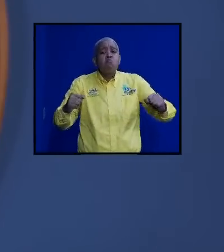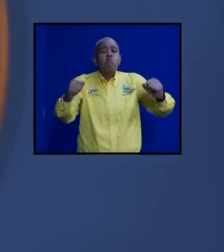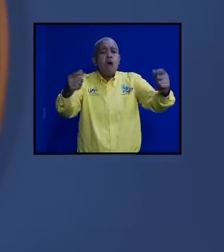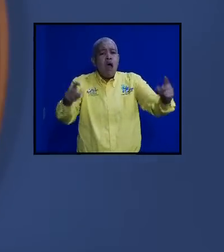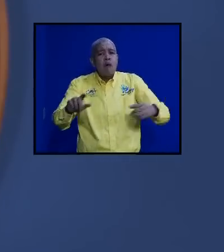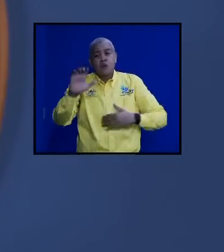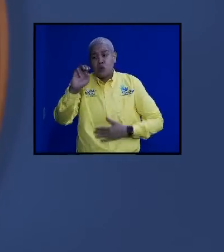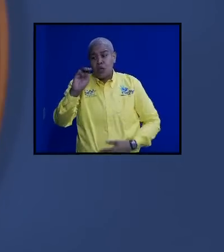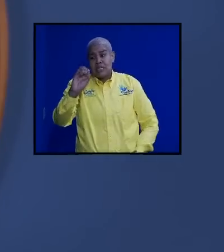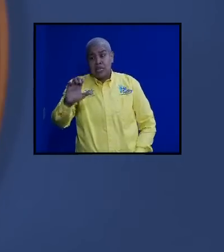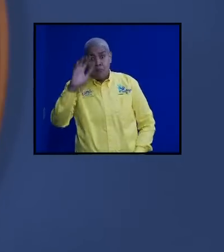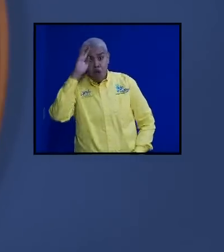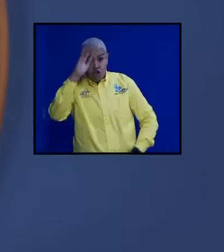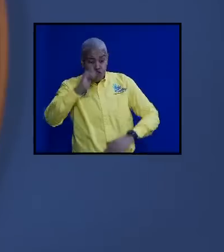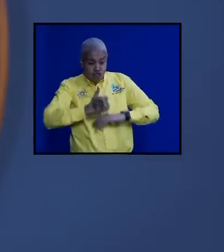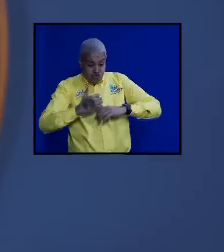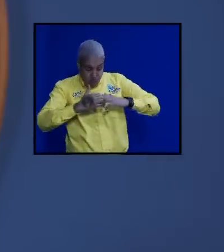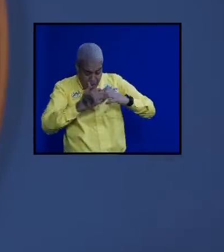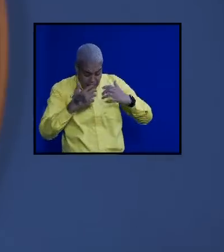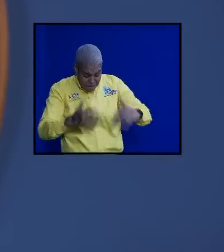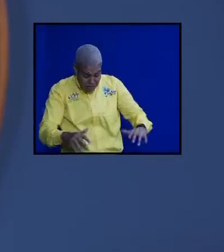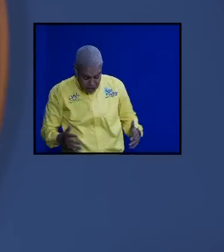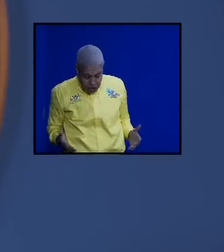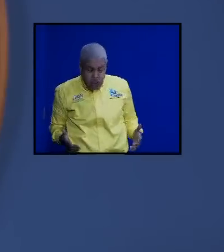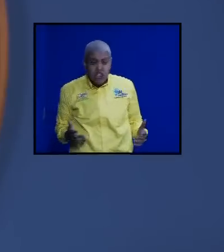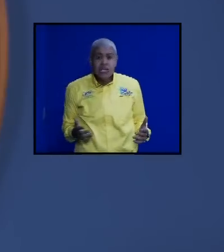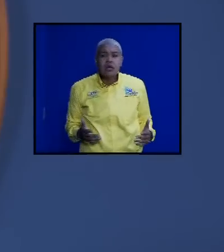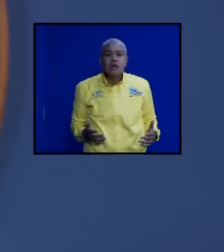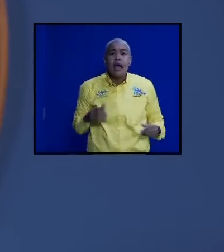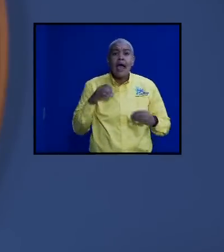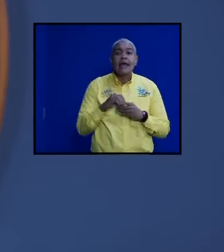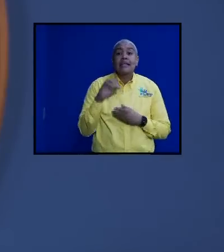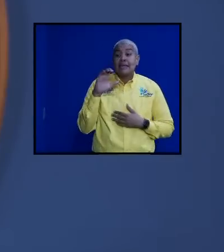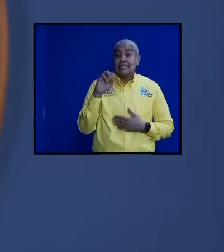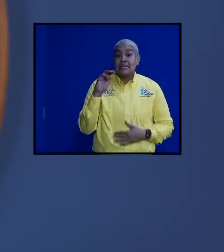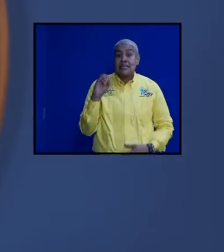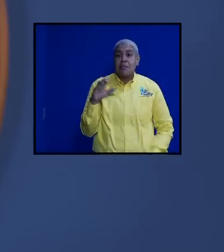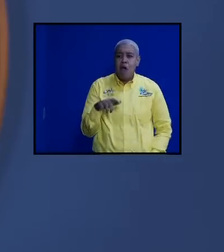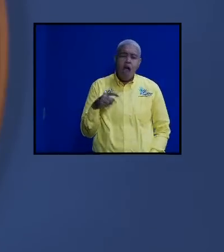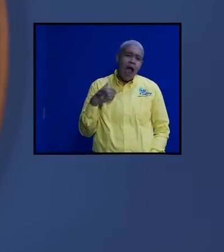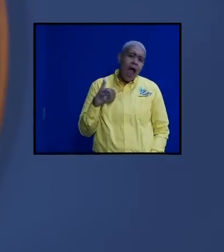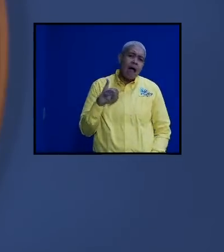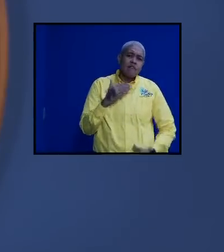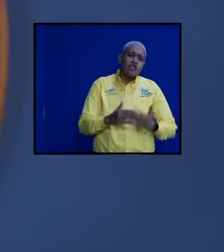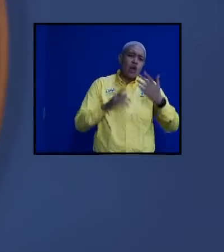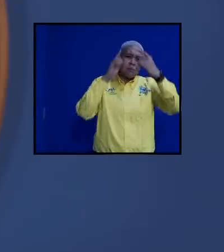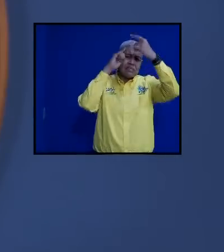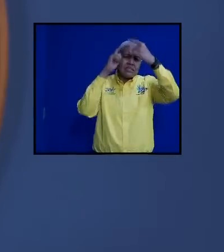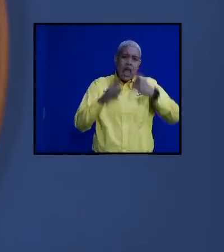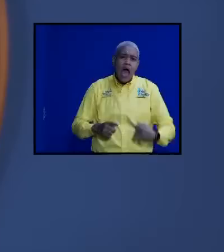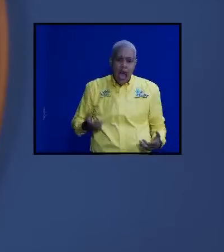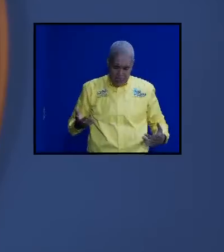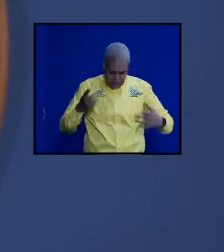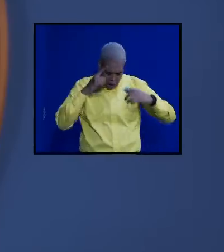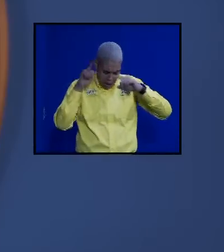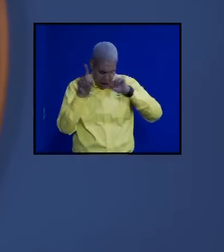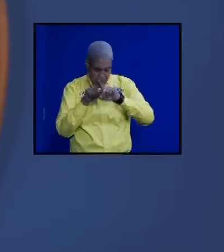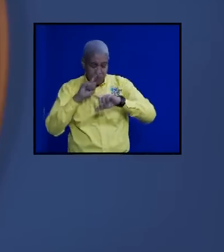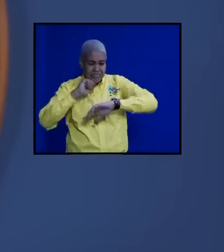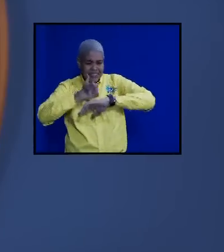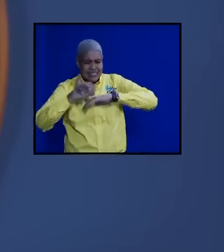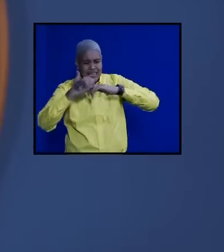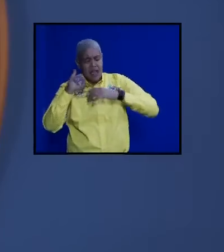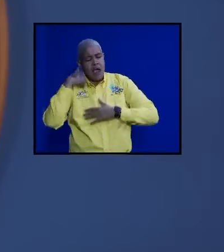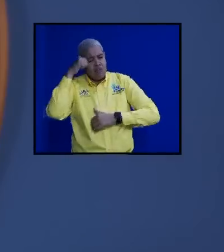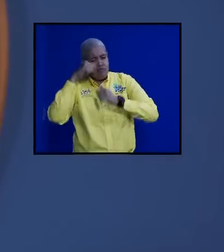So CMOC was created. And in CMOC, there are some targets and agreements set. I recall